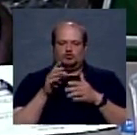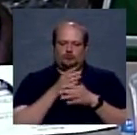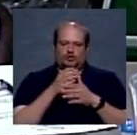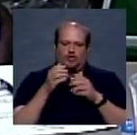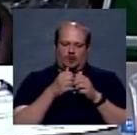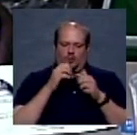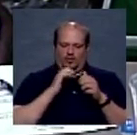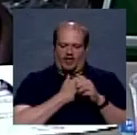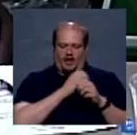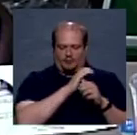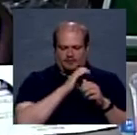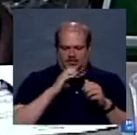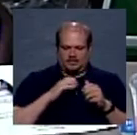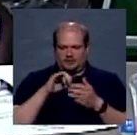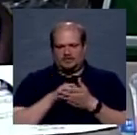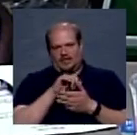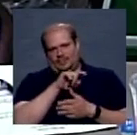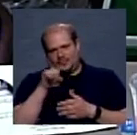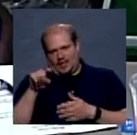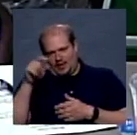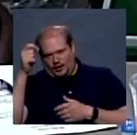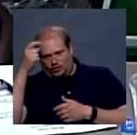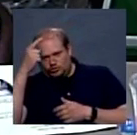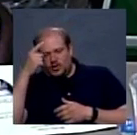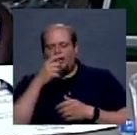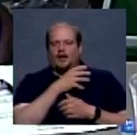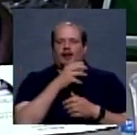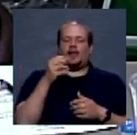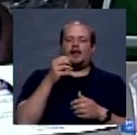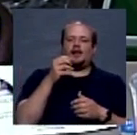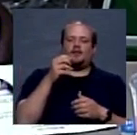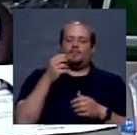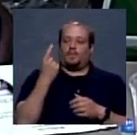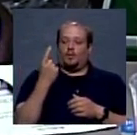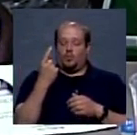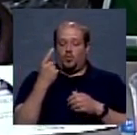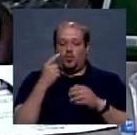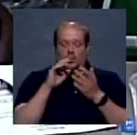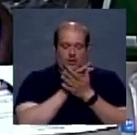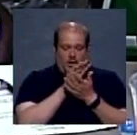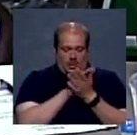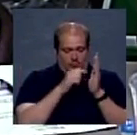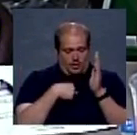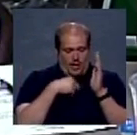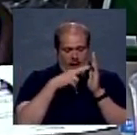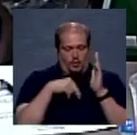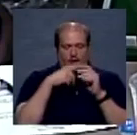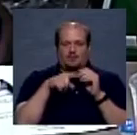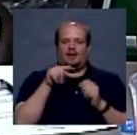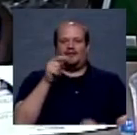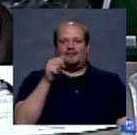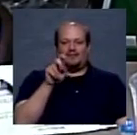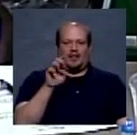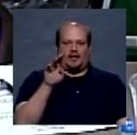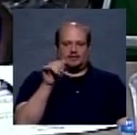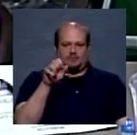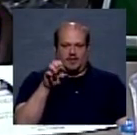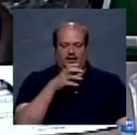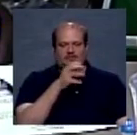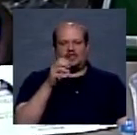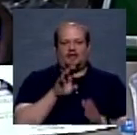our citizens so that they understand. And I read in one of these documents about the tax base and how